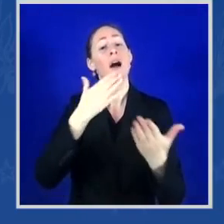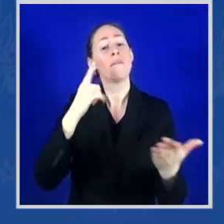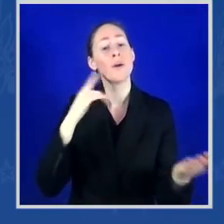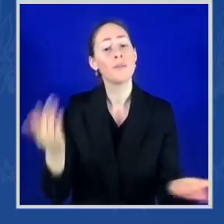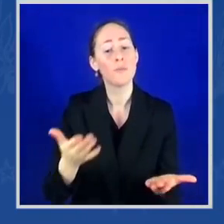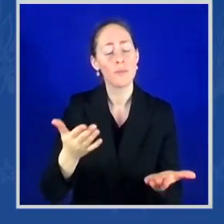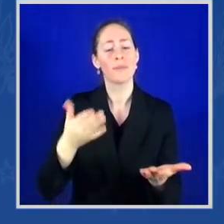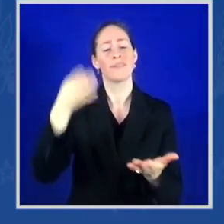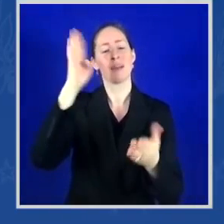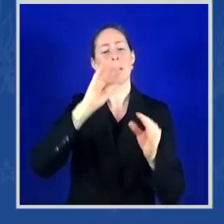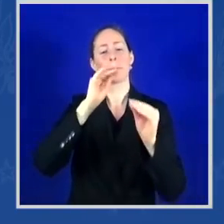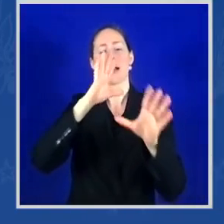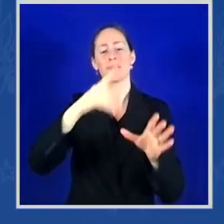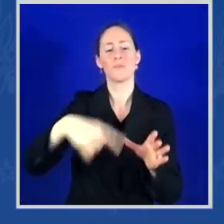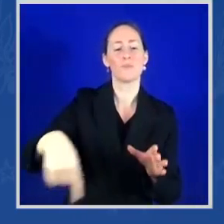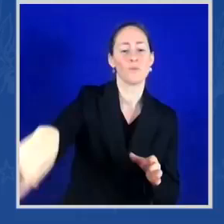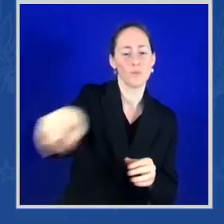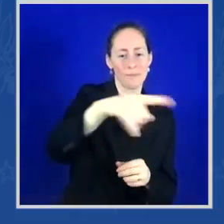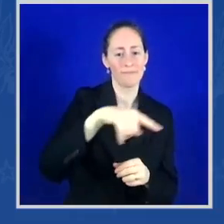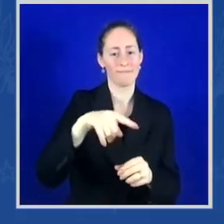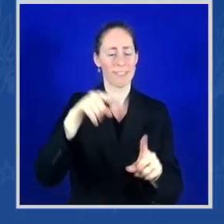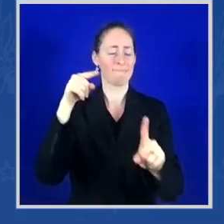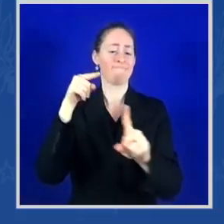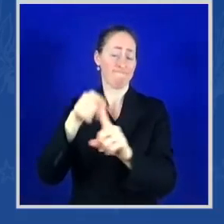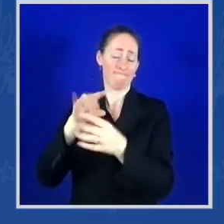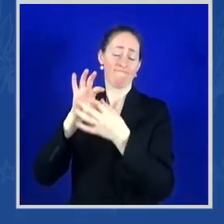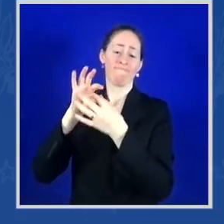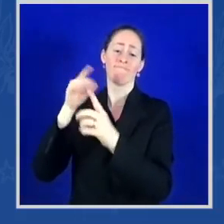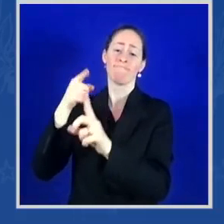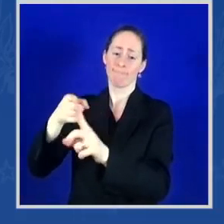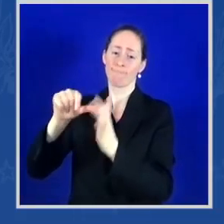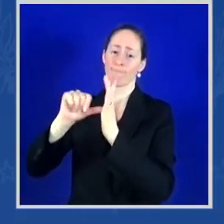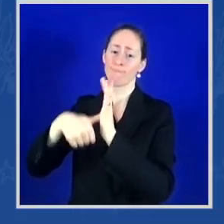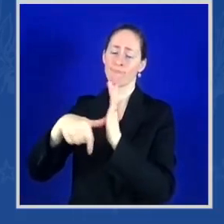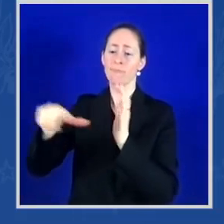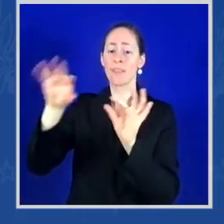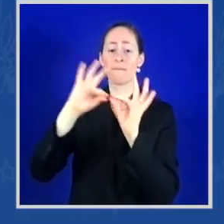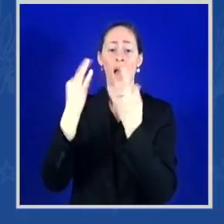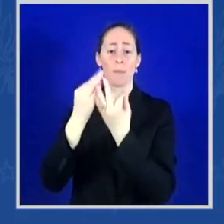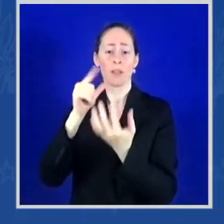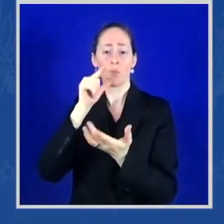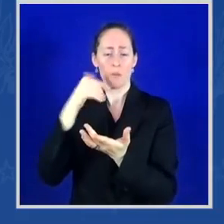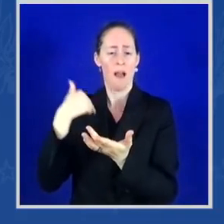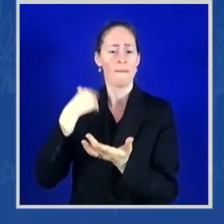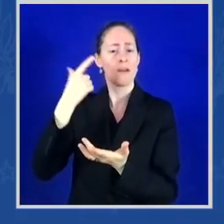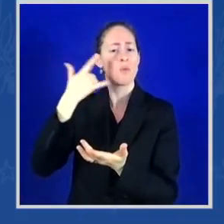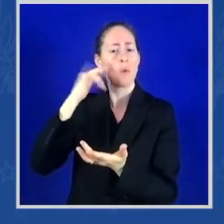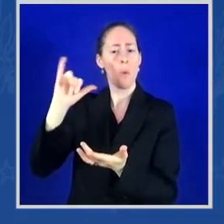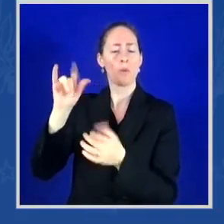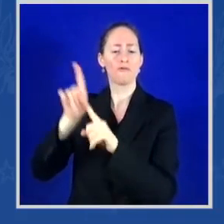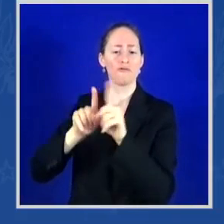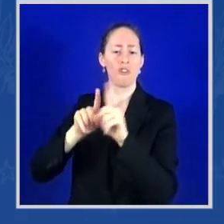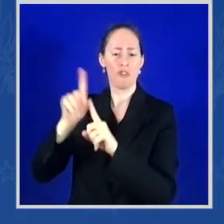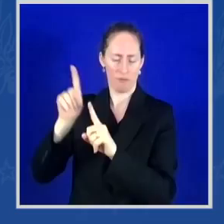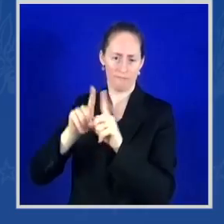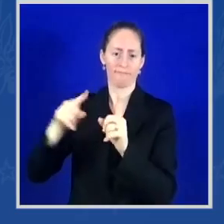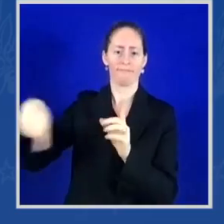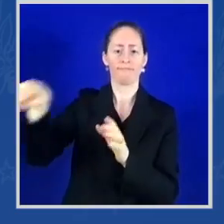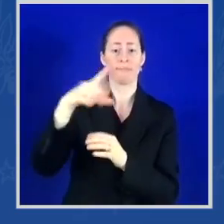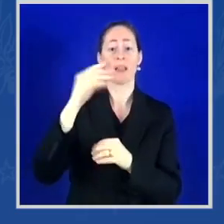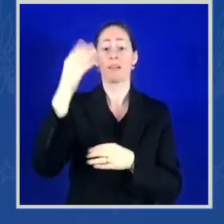Star families and survivors. And may God protect our troops, because they're still out there. Thank you.